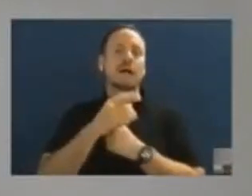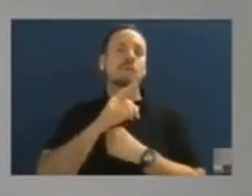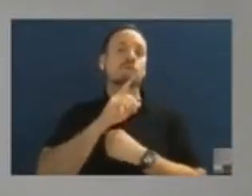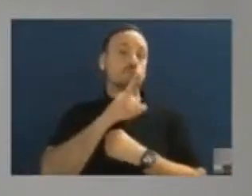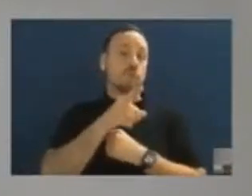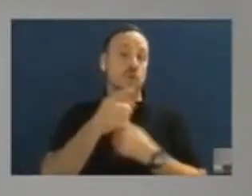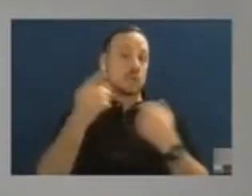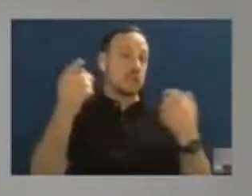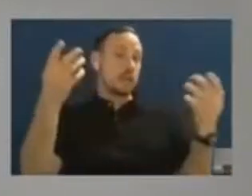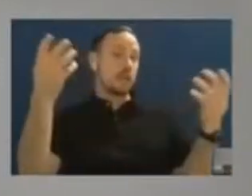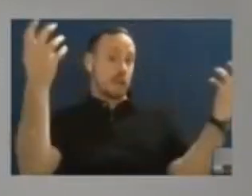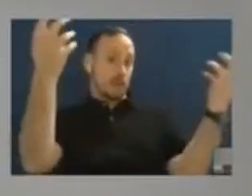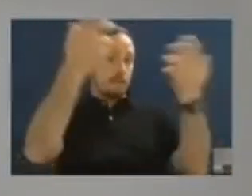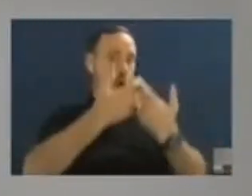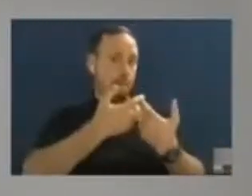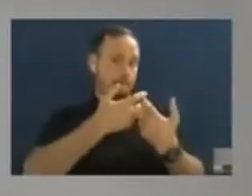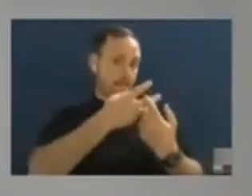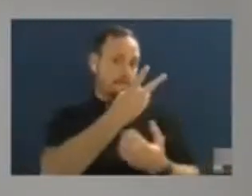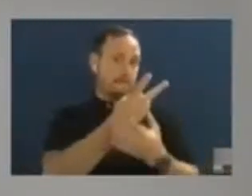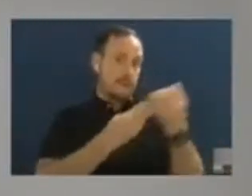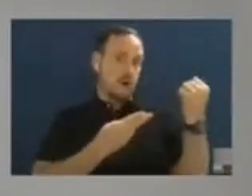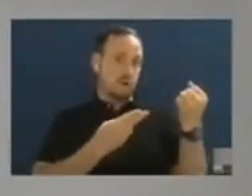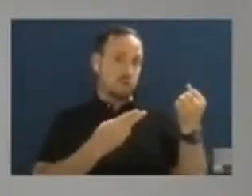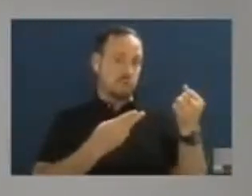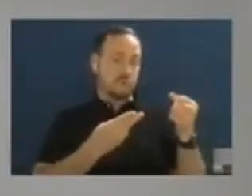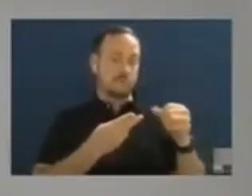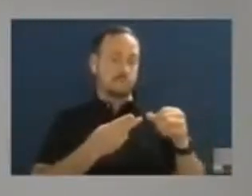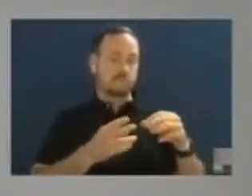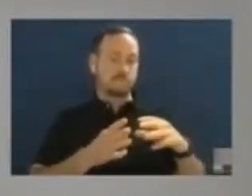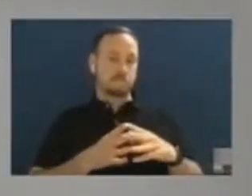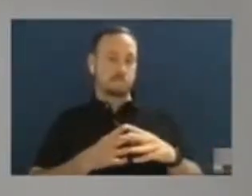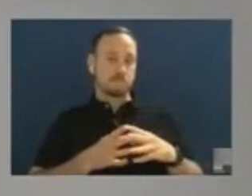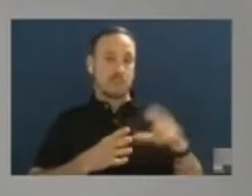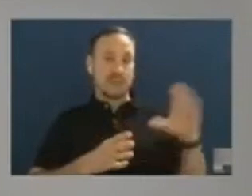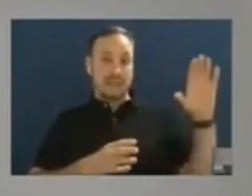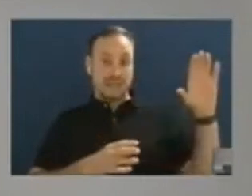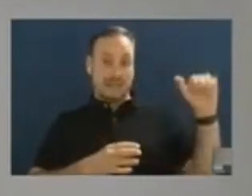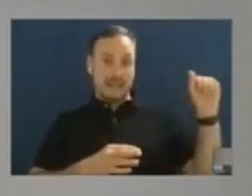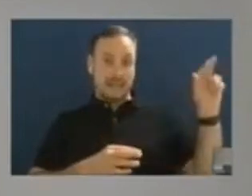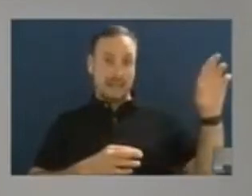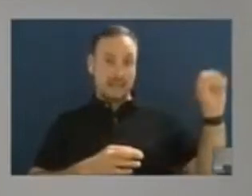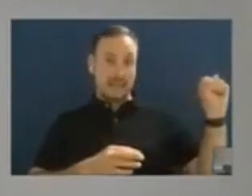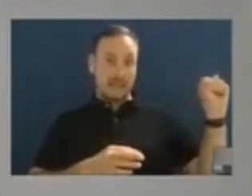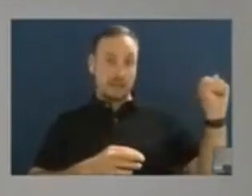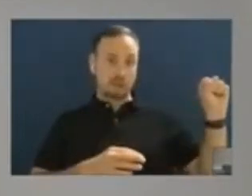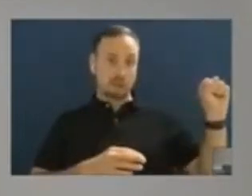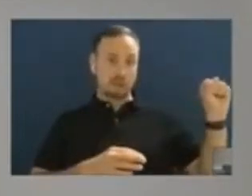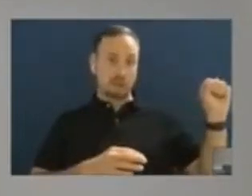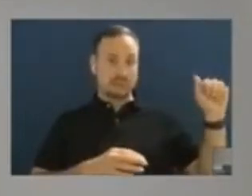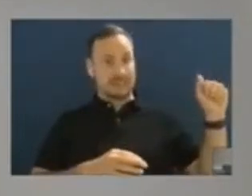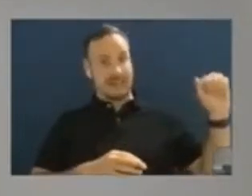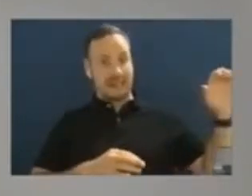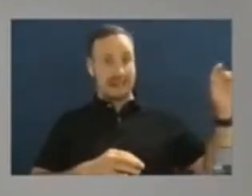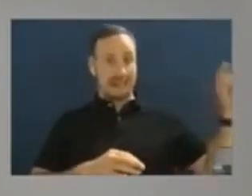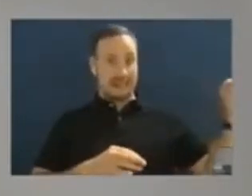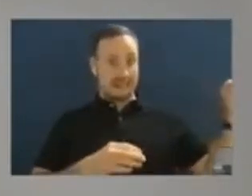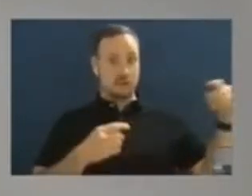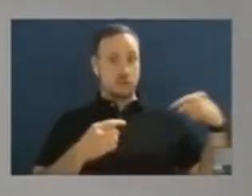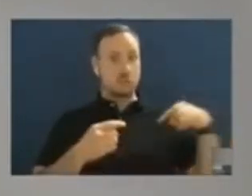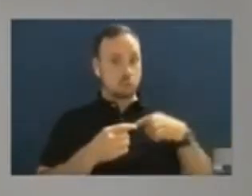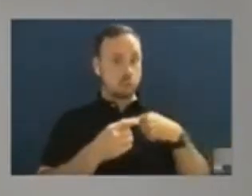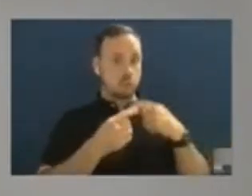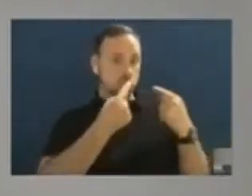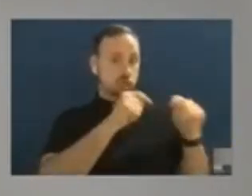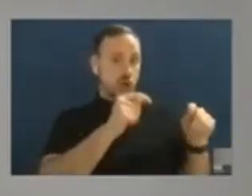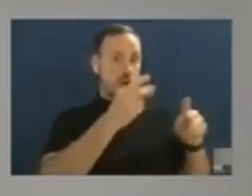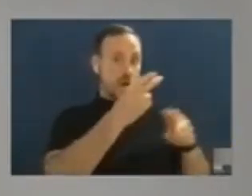you that every time that we can possibly use the CARES Act funding and the item or the supply or even the labor